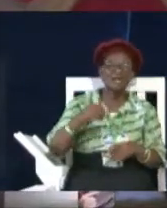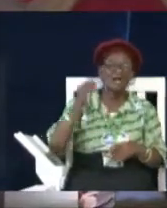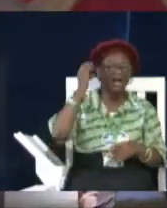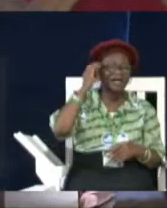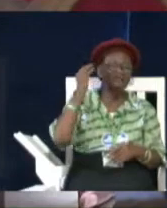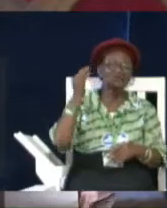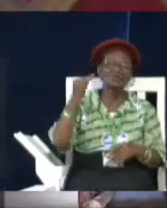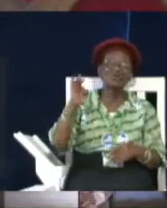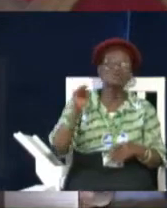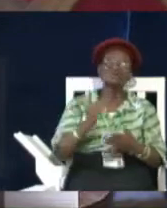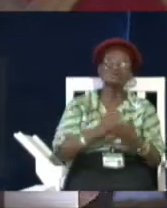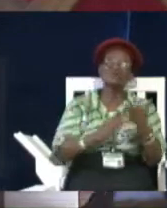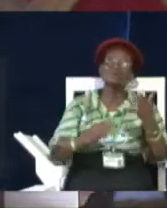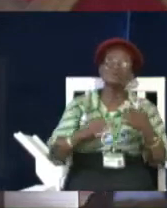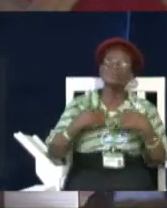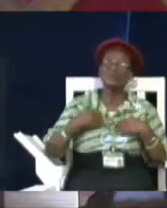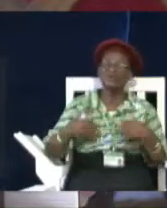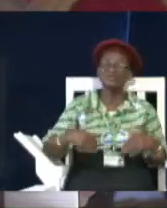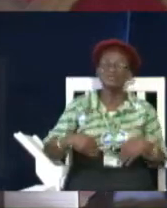a student,